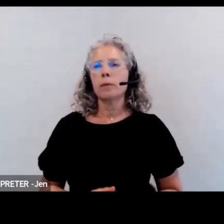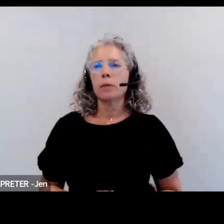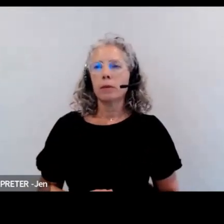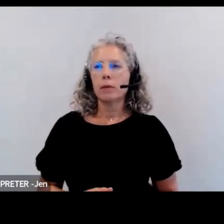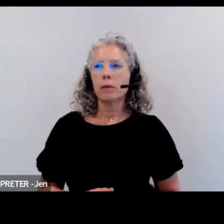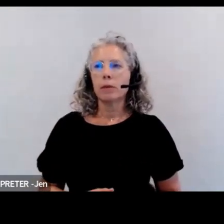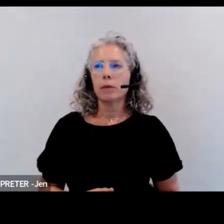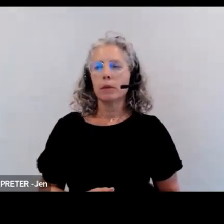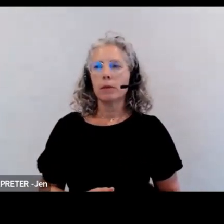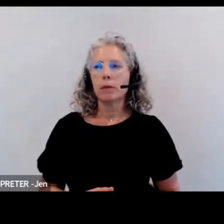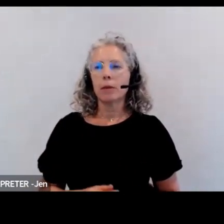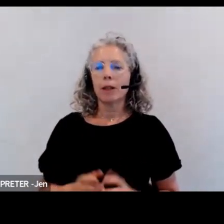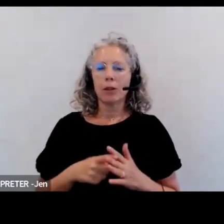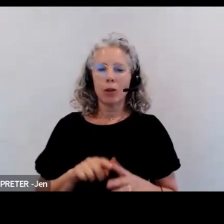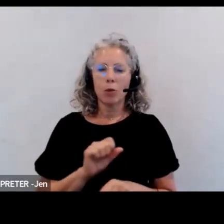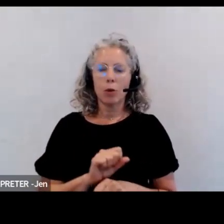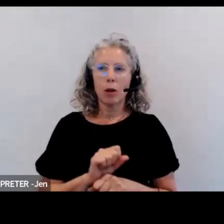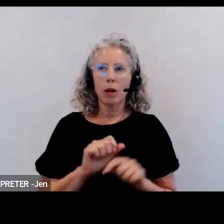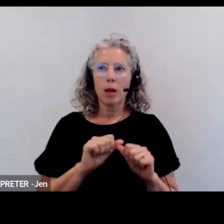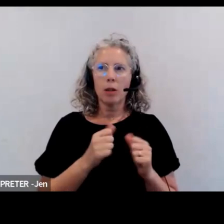off working in an agency.